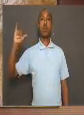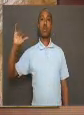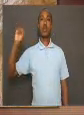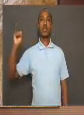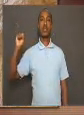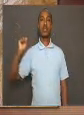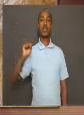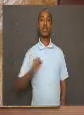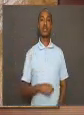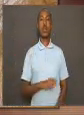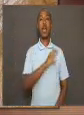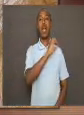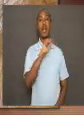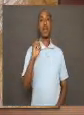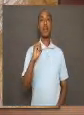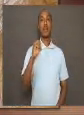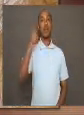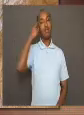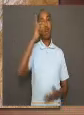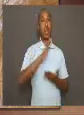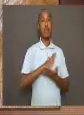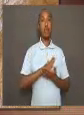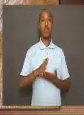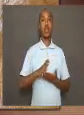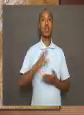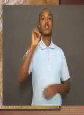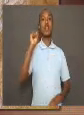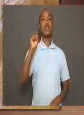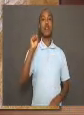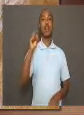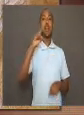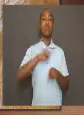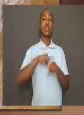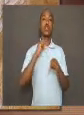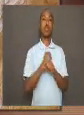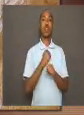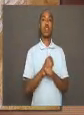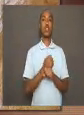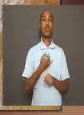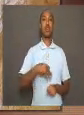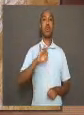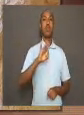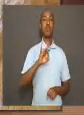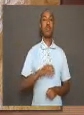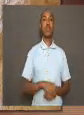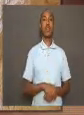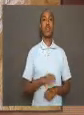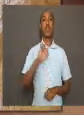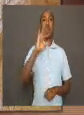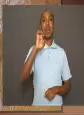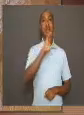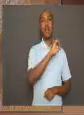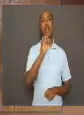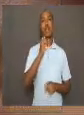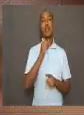casting, and for removing sulfur during the production of iron and steel.